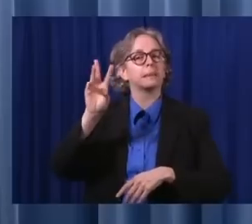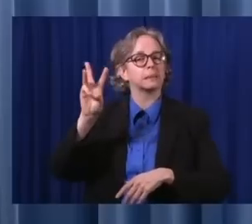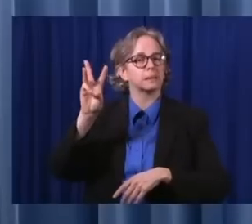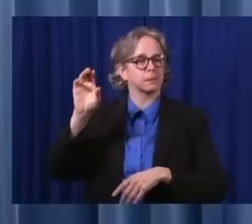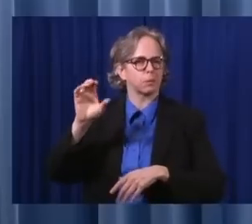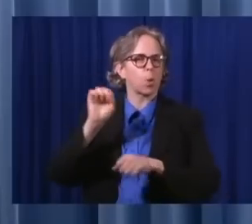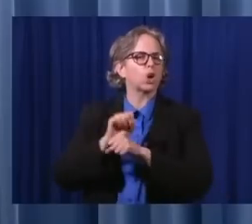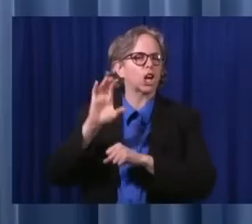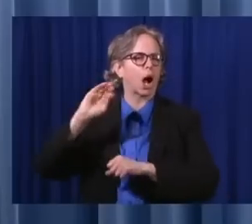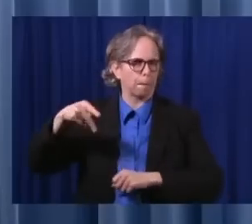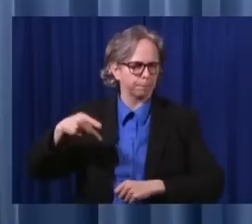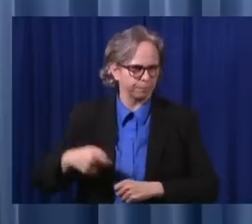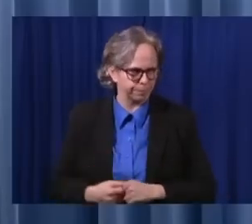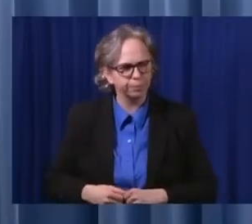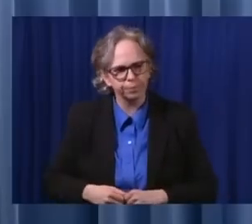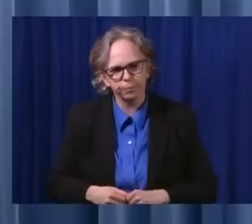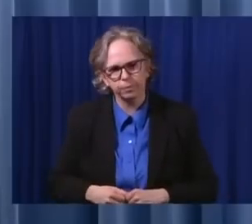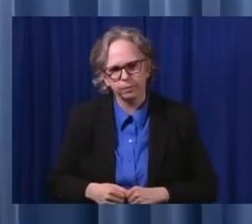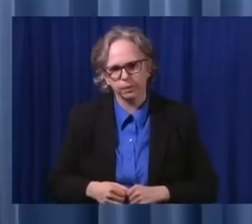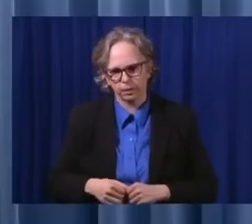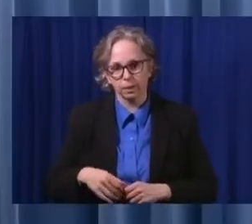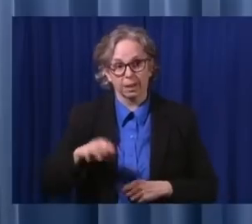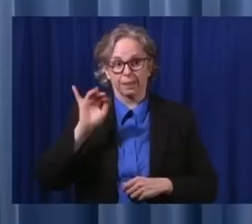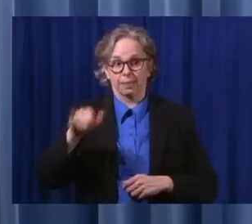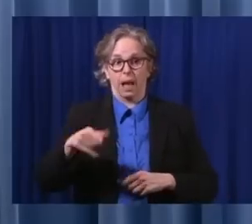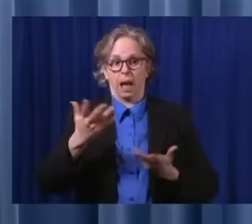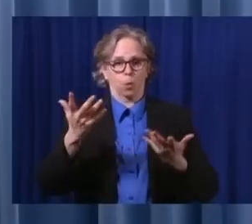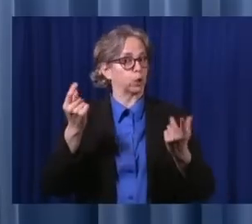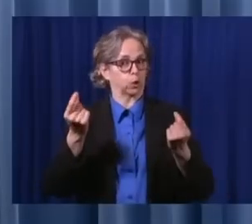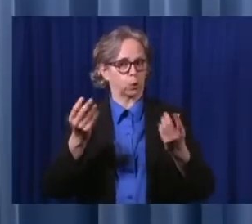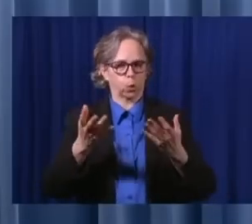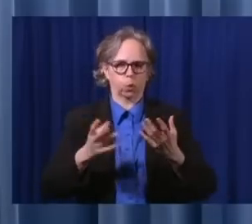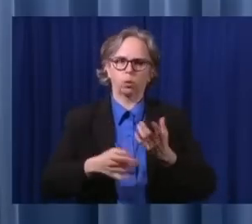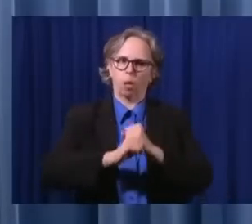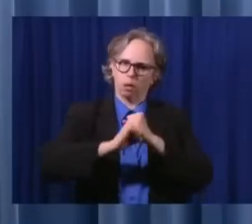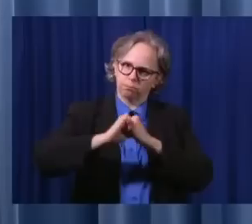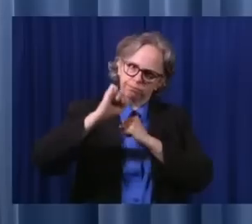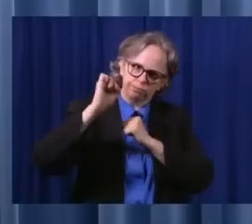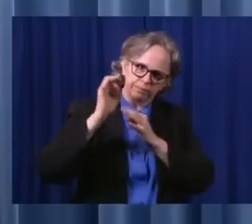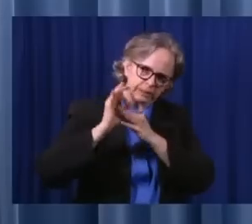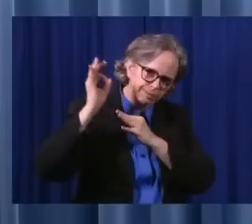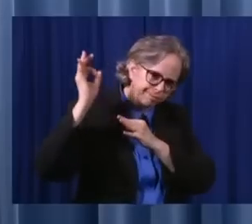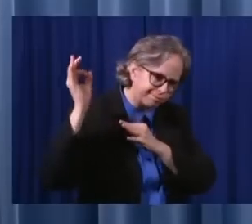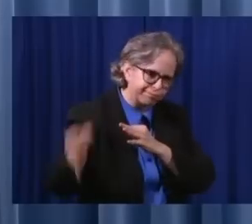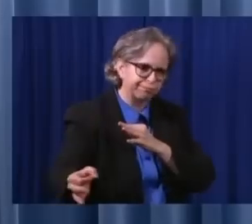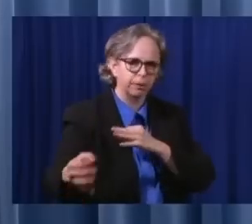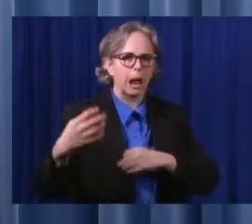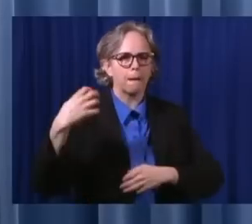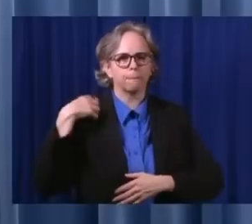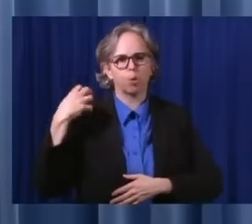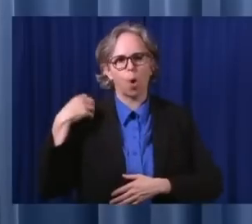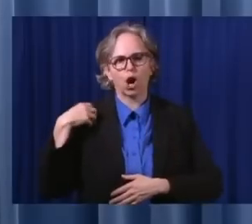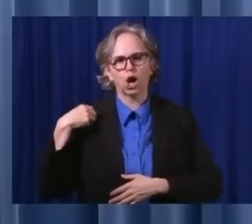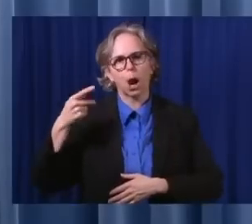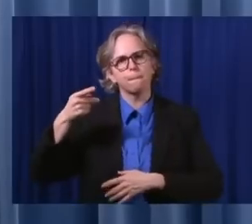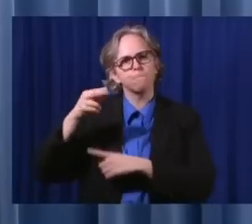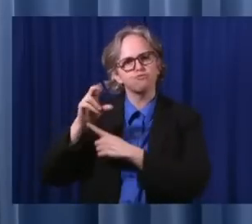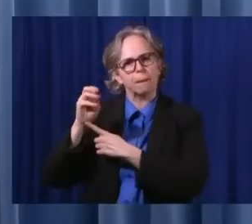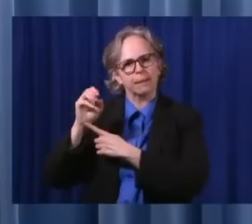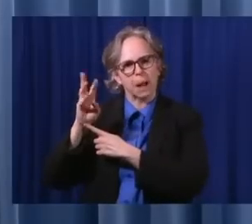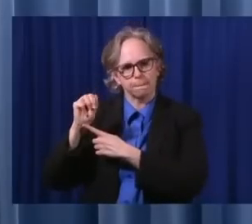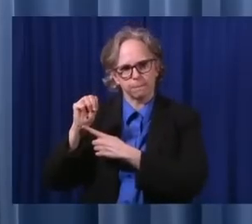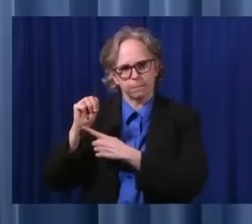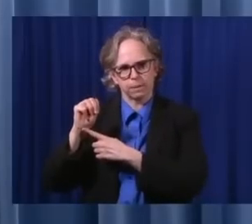Compensation. BWC will be deferring Ohio employers' premium installments for the months of June, July, and August. This is the